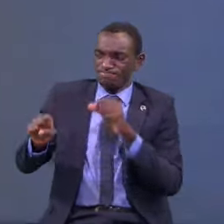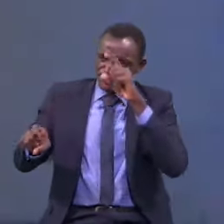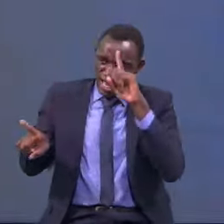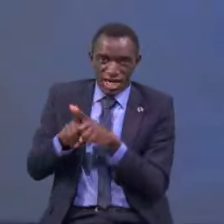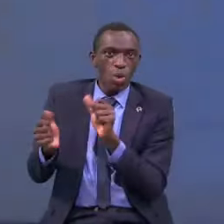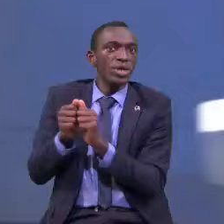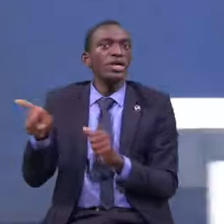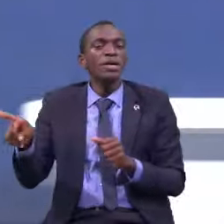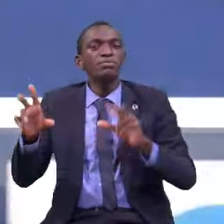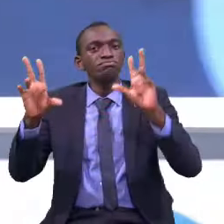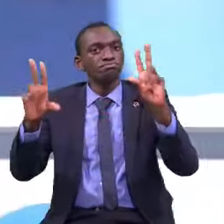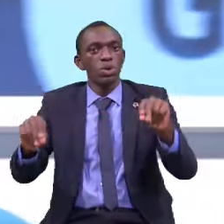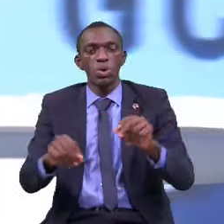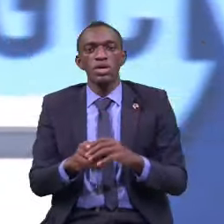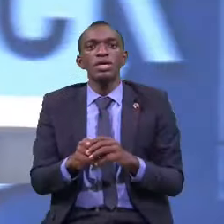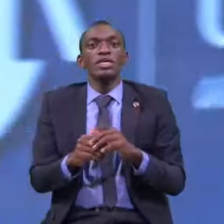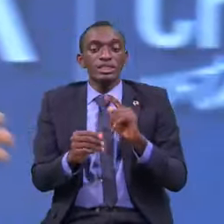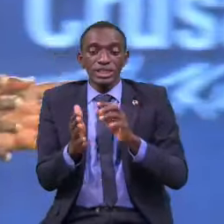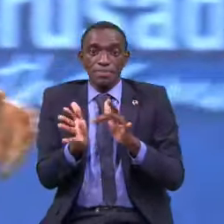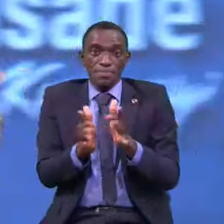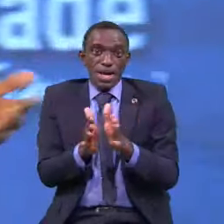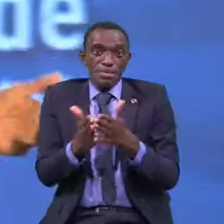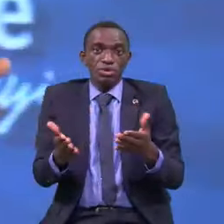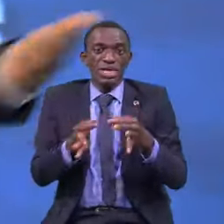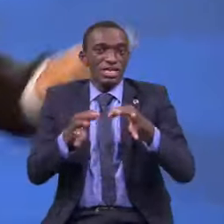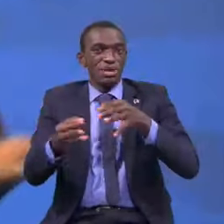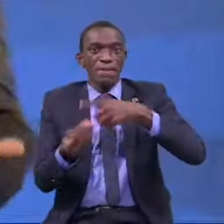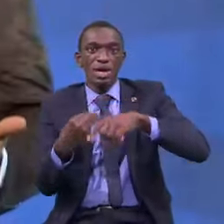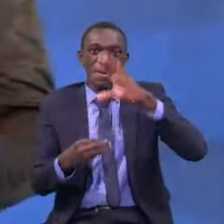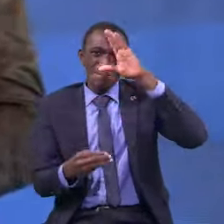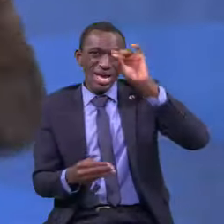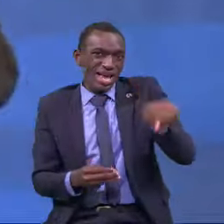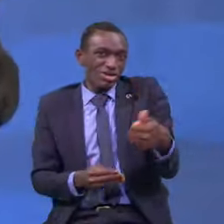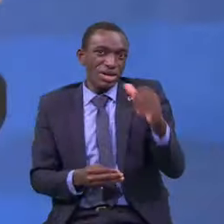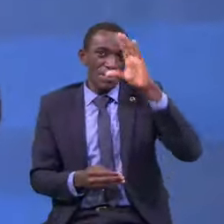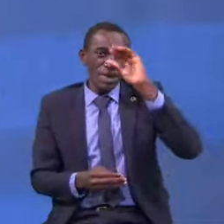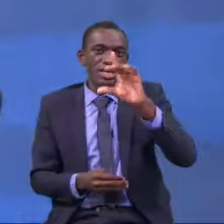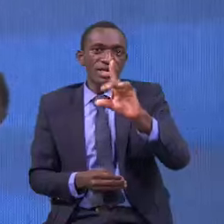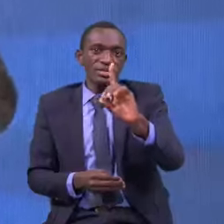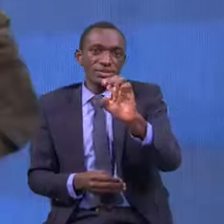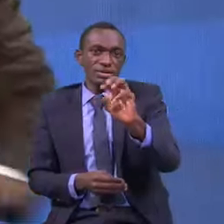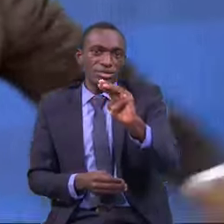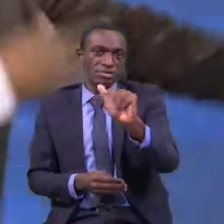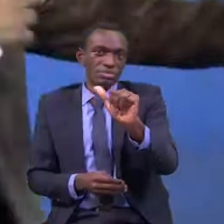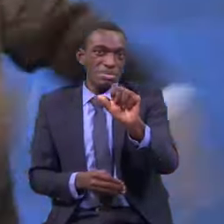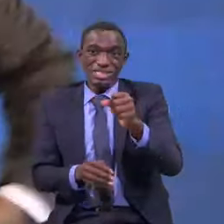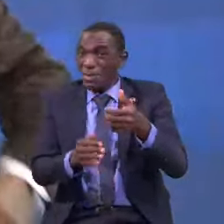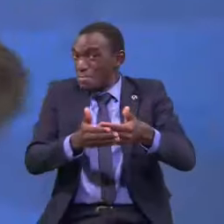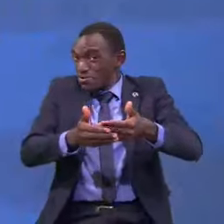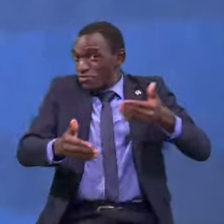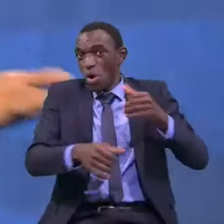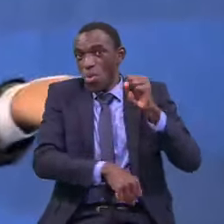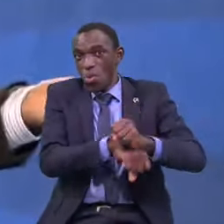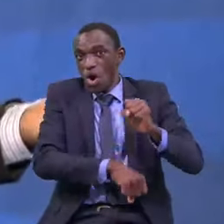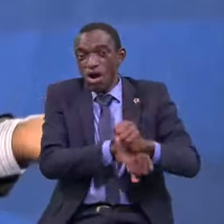The New Testament speak about demons, so was with Paul in fellowship and in a fellow worker who went away.